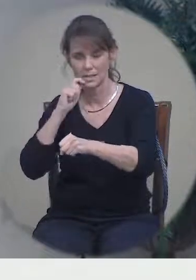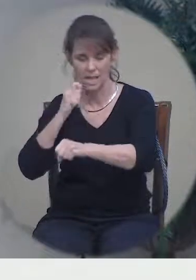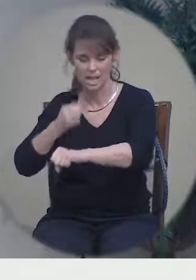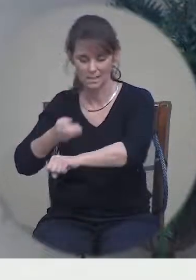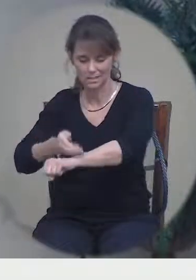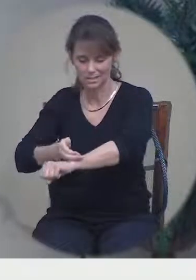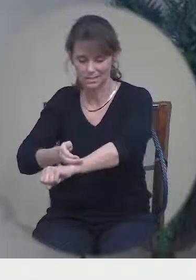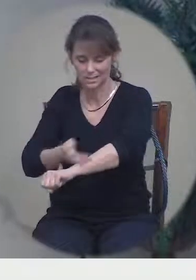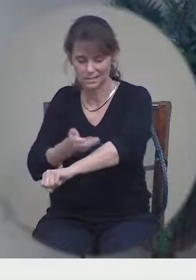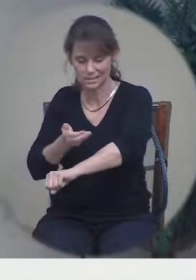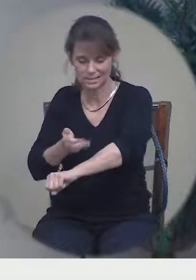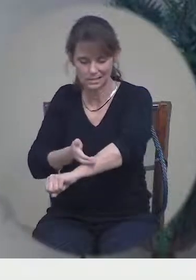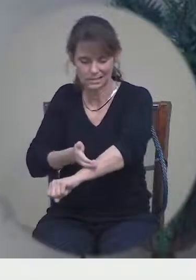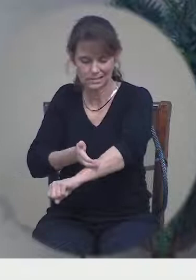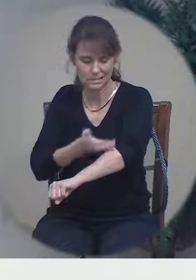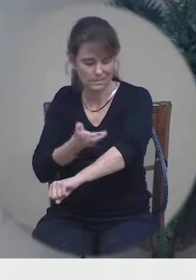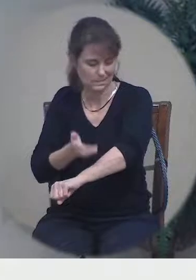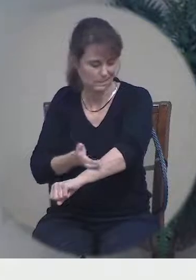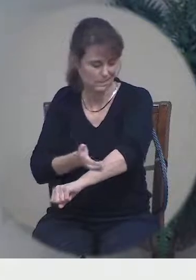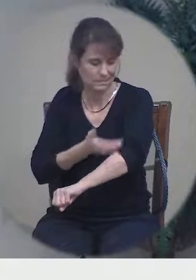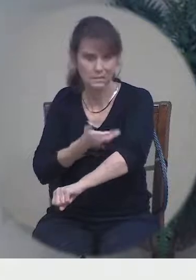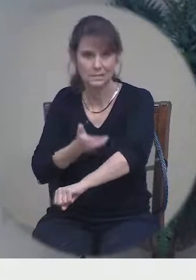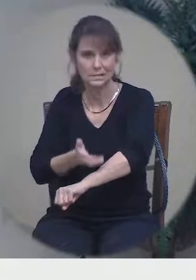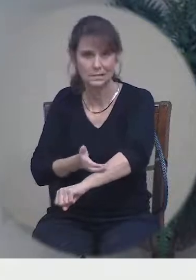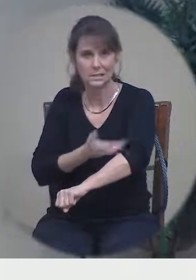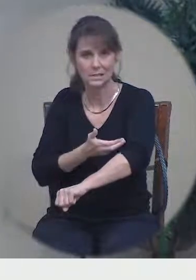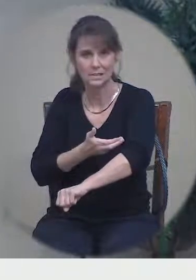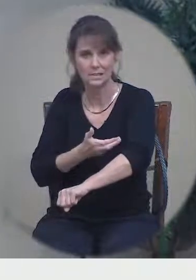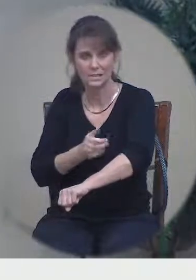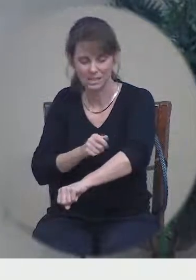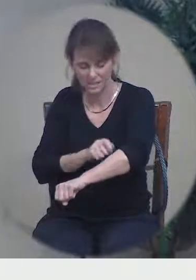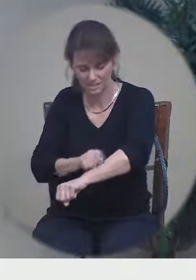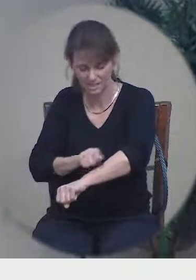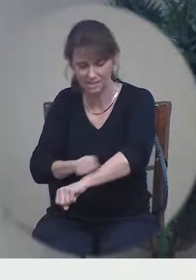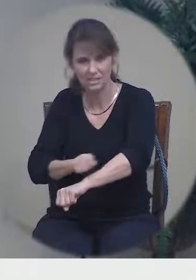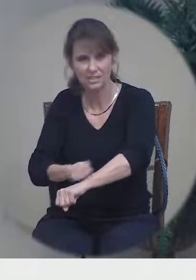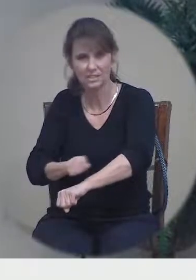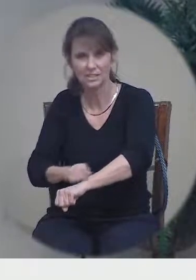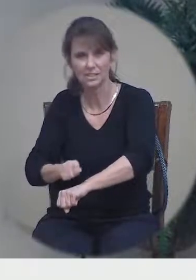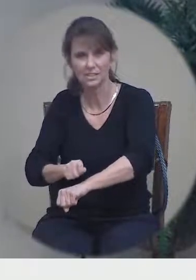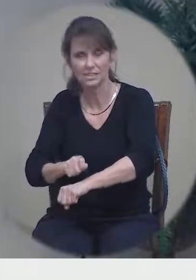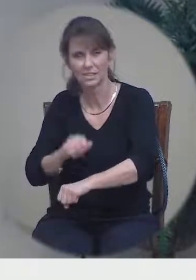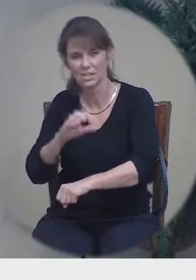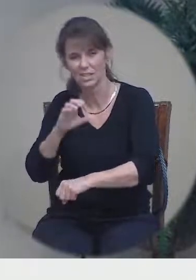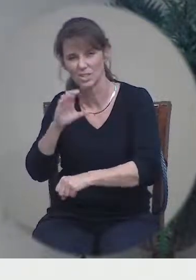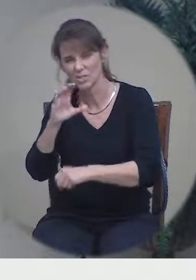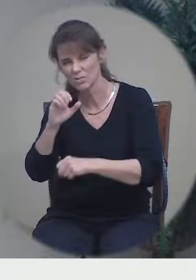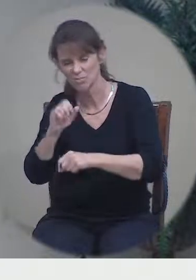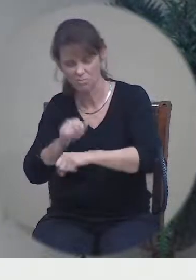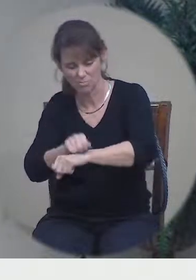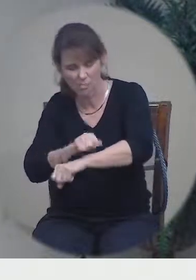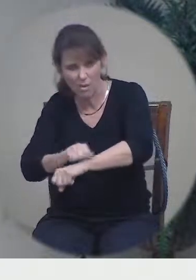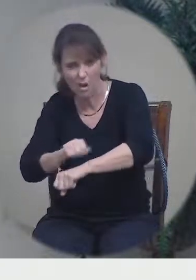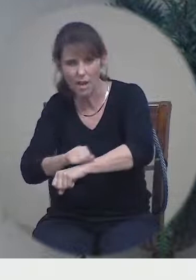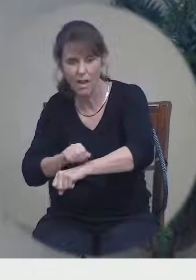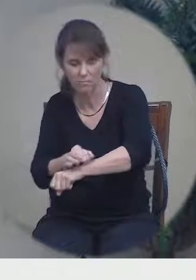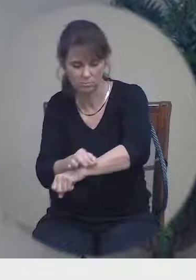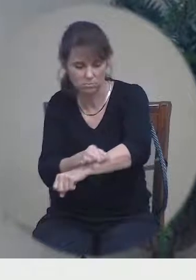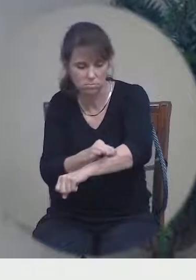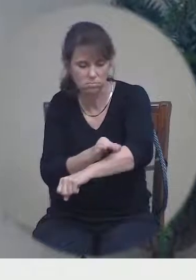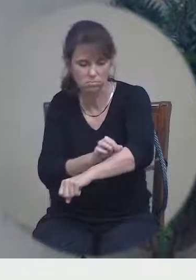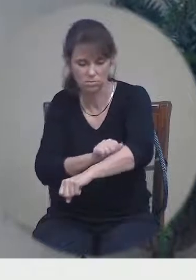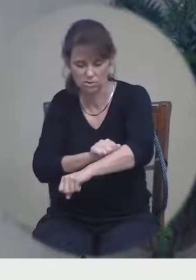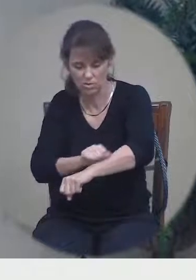Chapter 1, verse 13, partying with his kids. Chapter 2, verse 8, outside with a